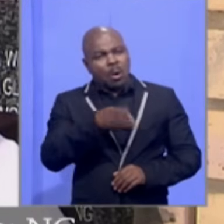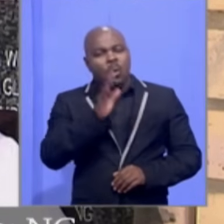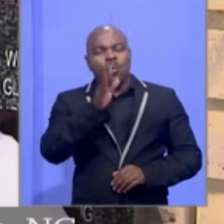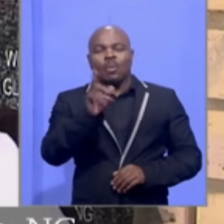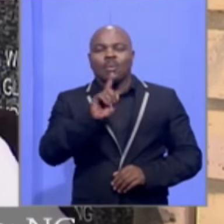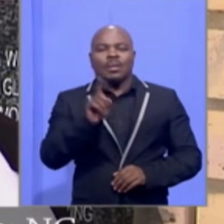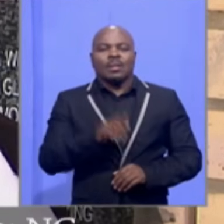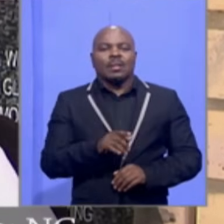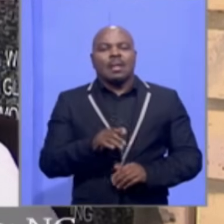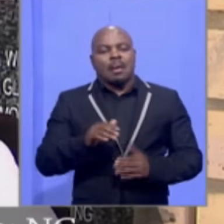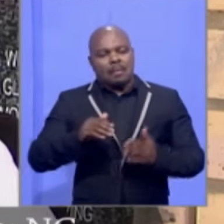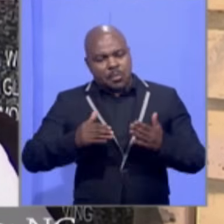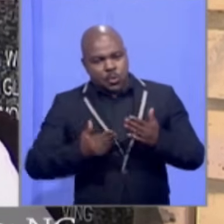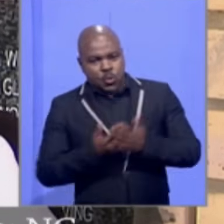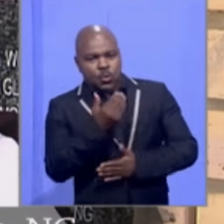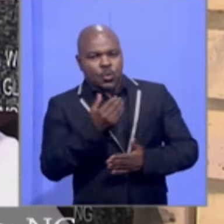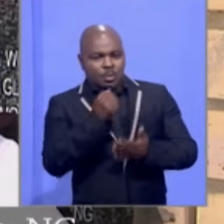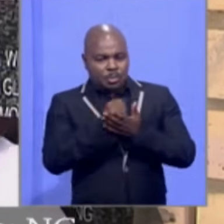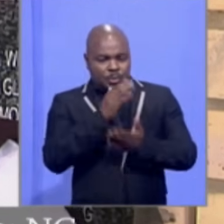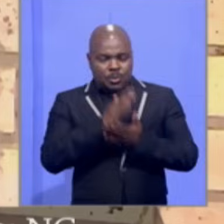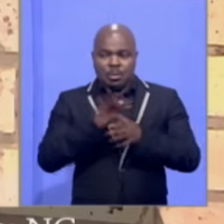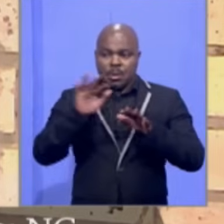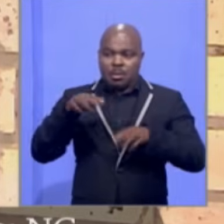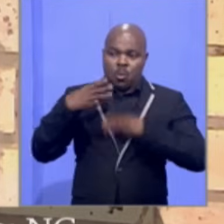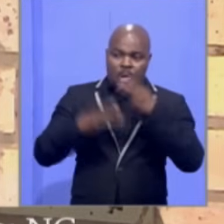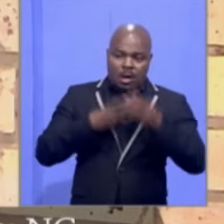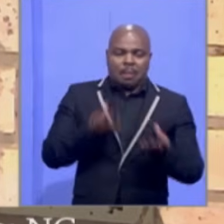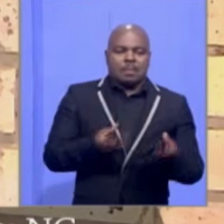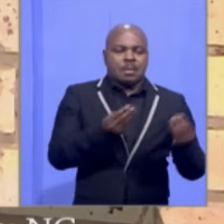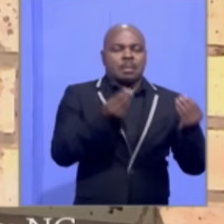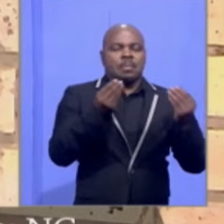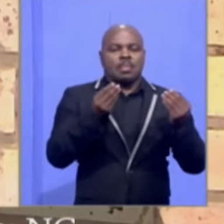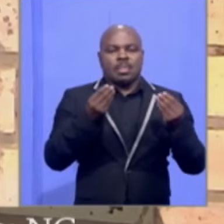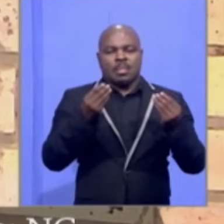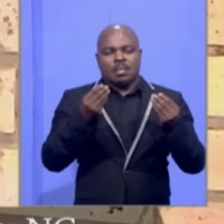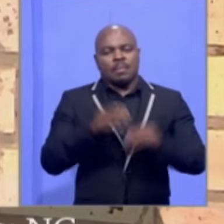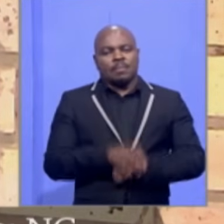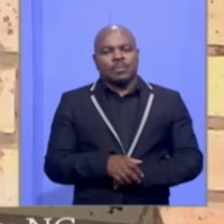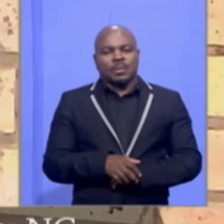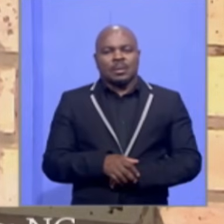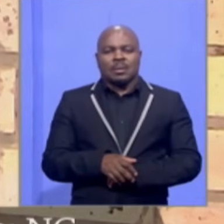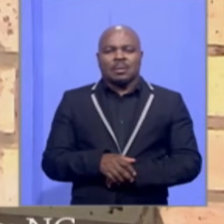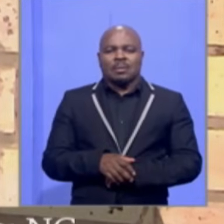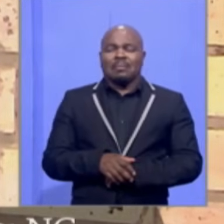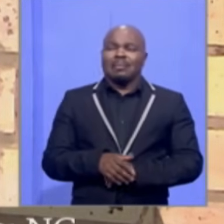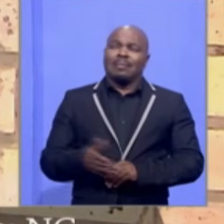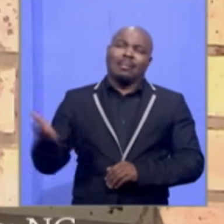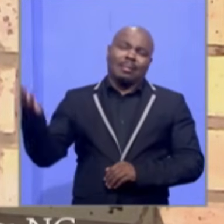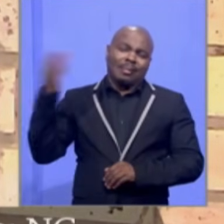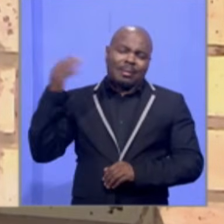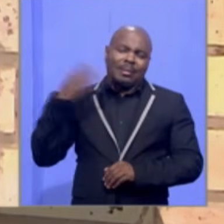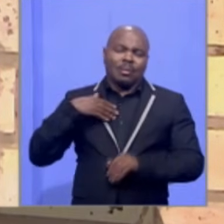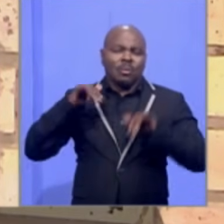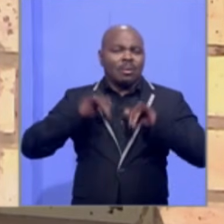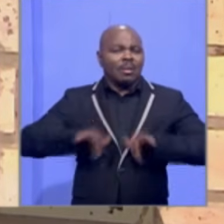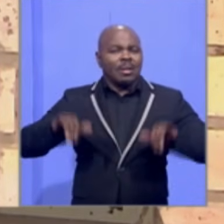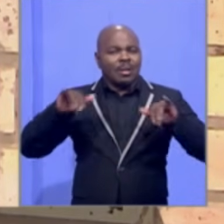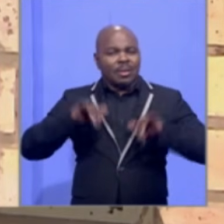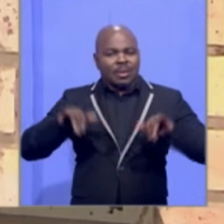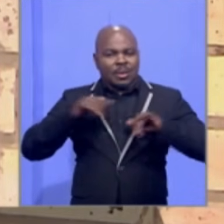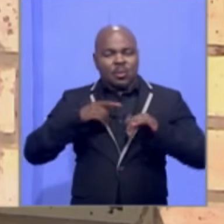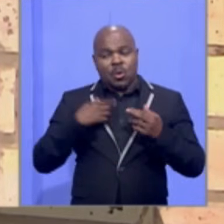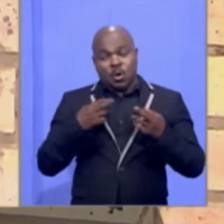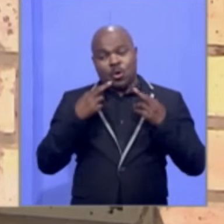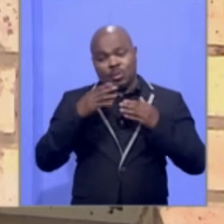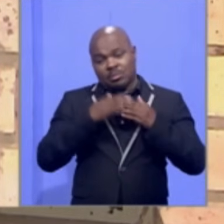le tshosoletso ya gore ba fedise botlhokatiro. Ke kgale tota re letile re solofela gore mo